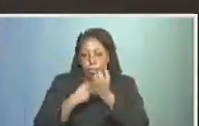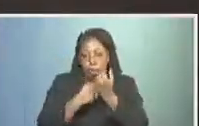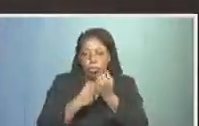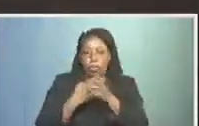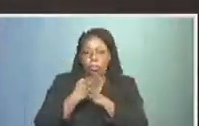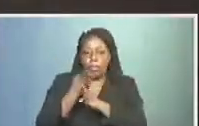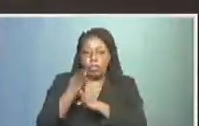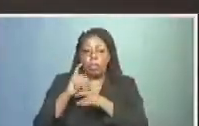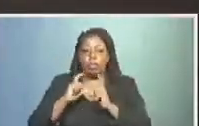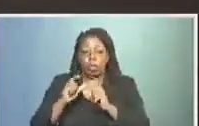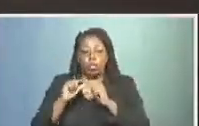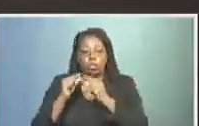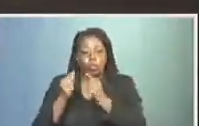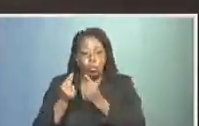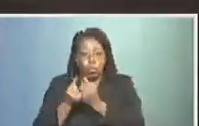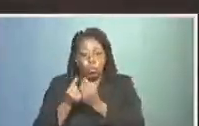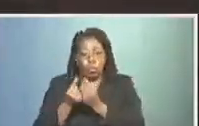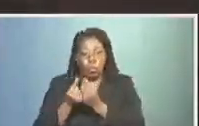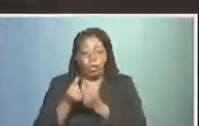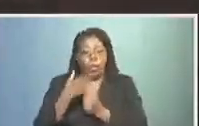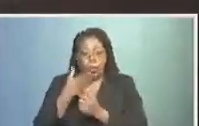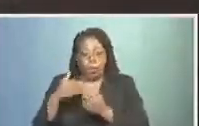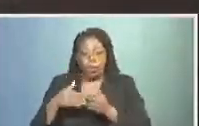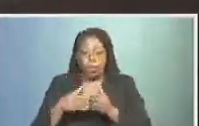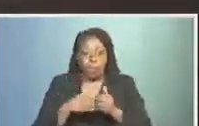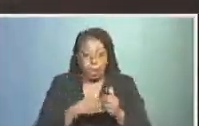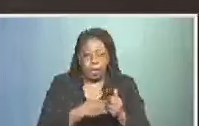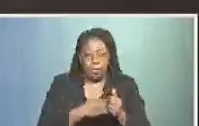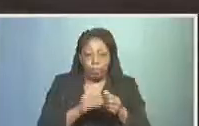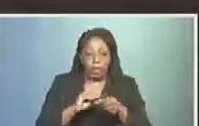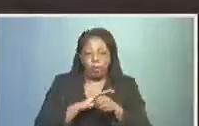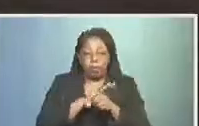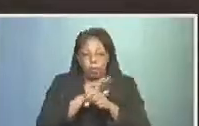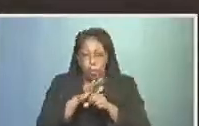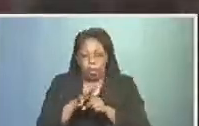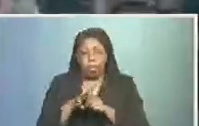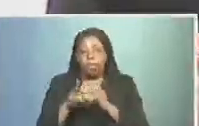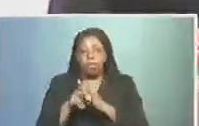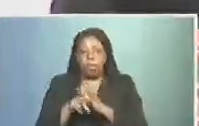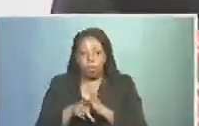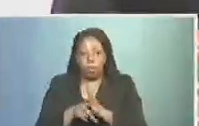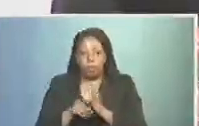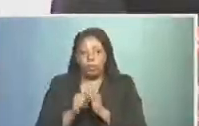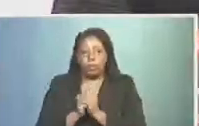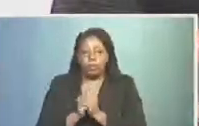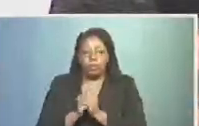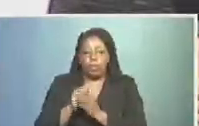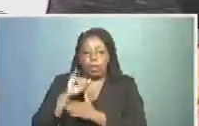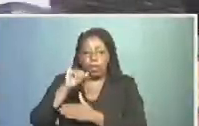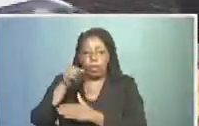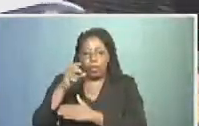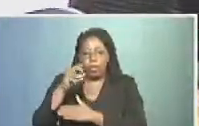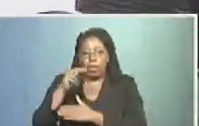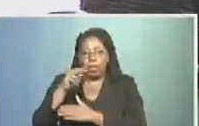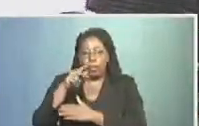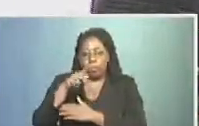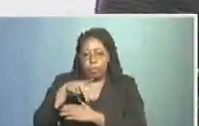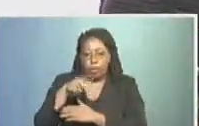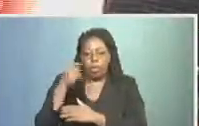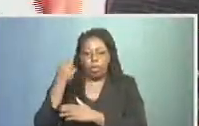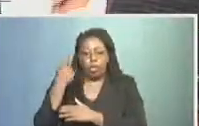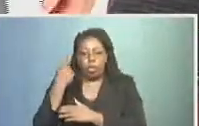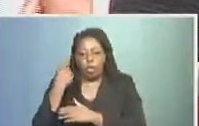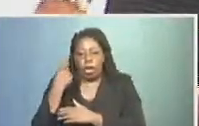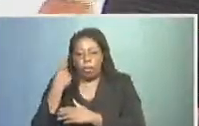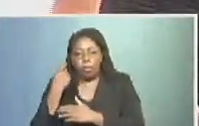groups. Nonetheless, they'll be guided by COVID-19 protocols. JCNP is supposed to get